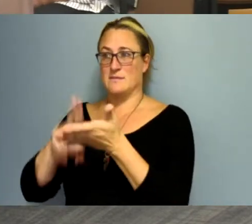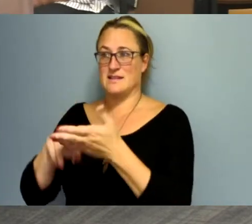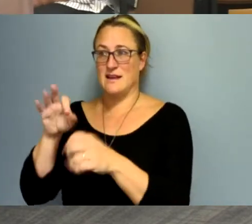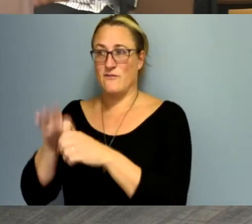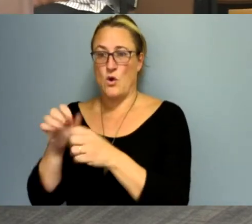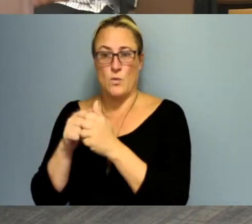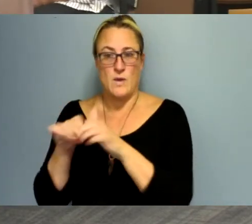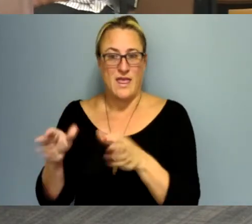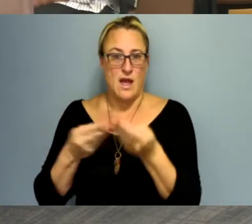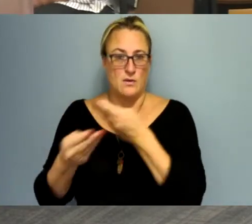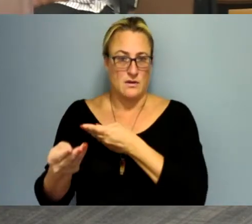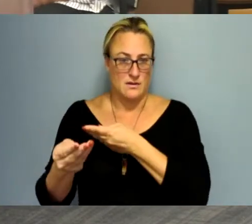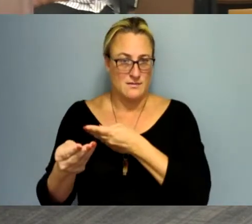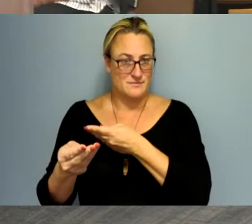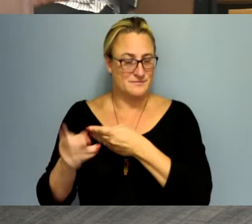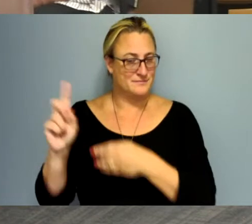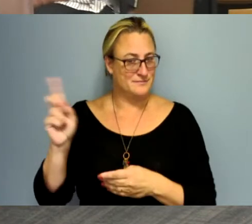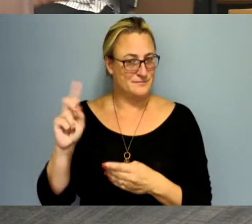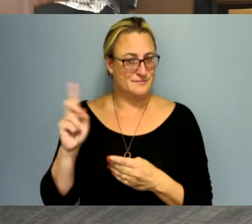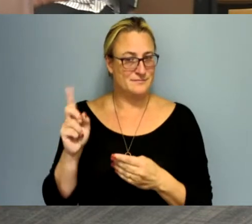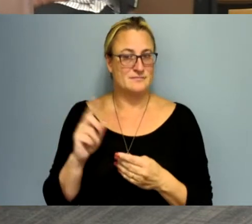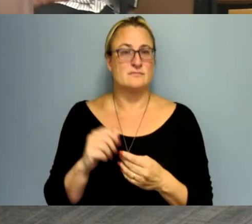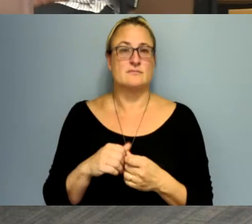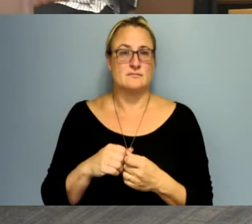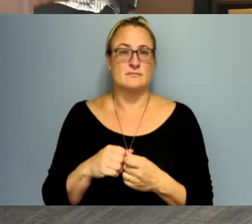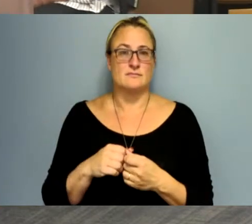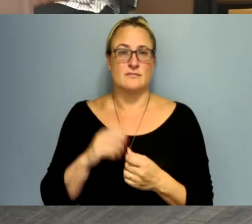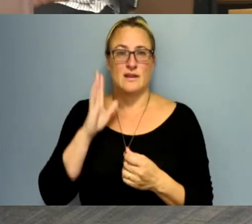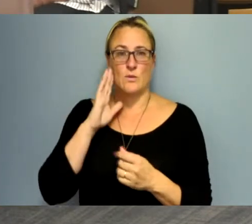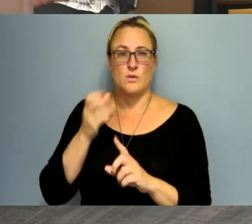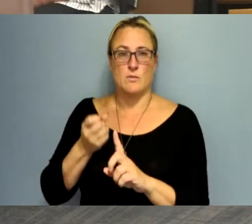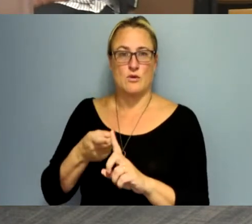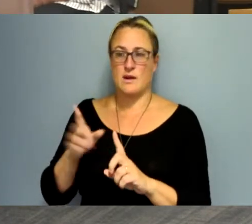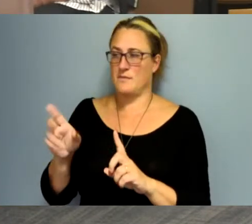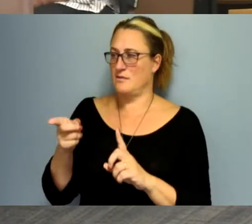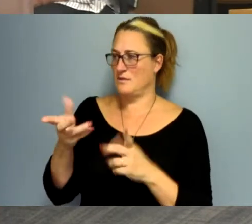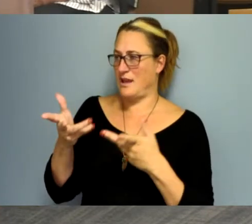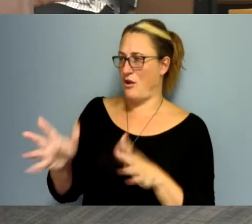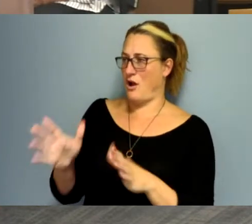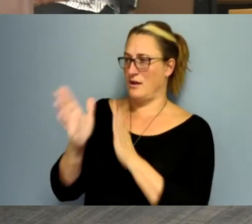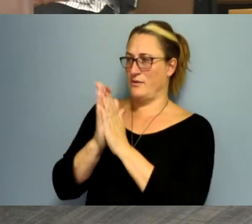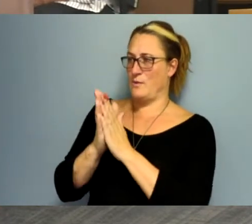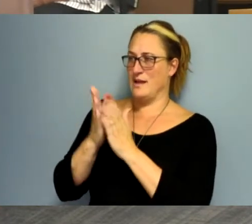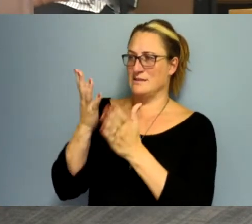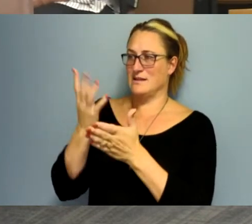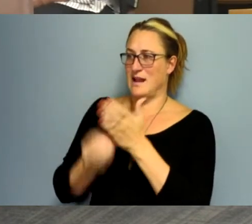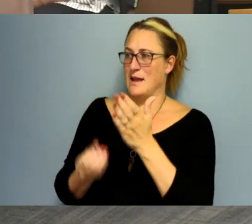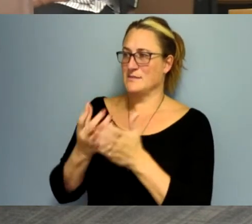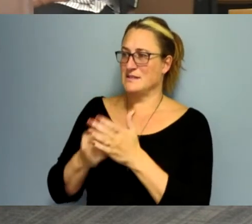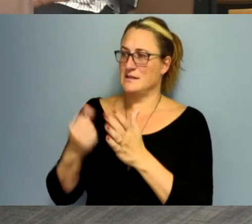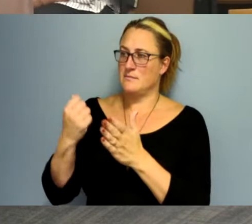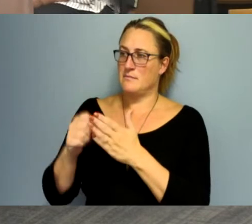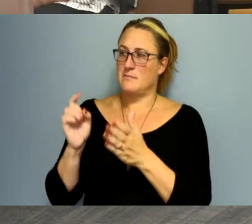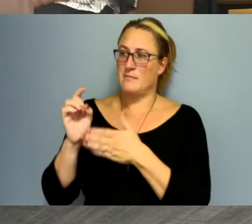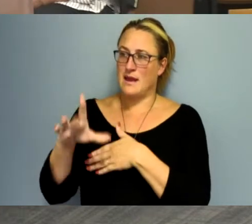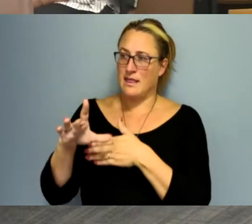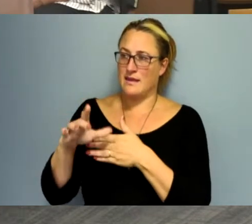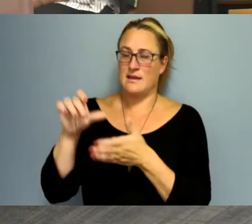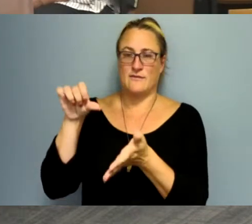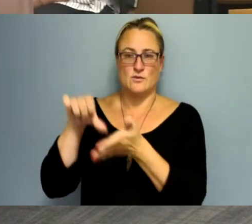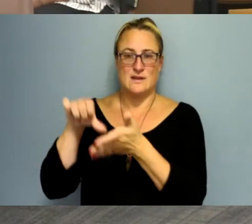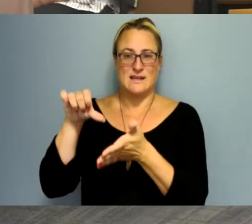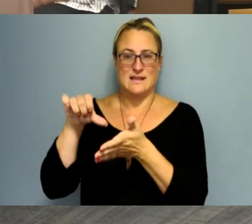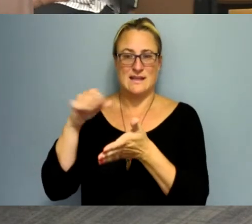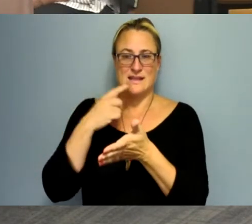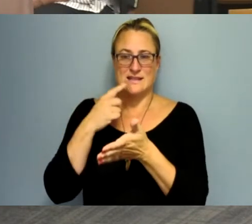So this will give a prompt saying that this person has requested an absentee or mail-in, and make sure that they have to hit the button saying that they